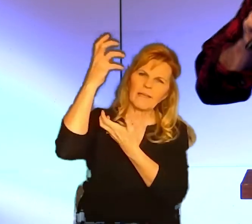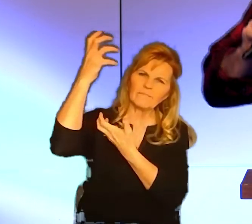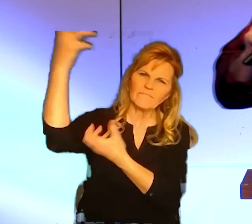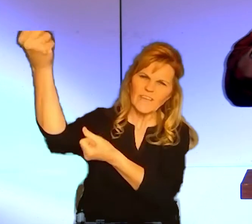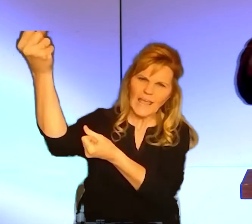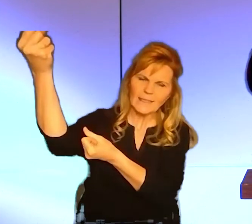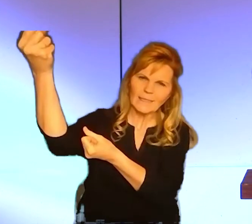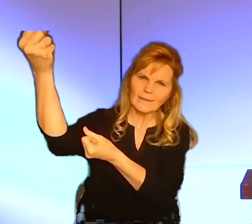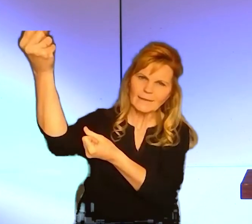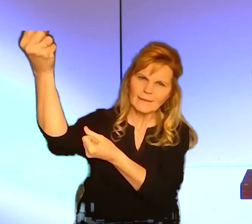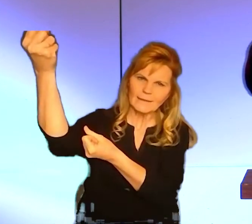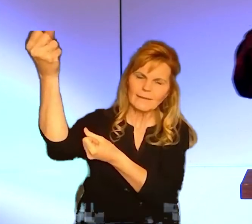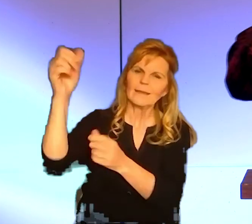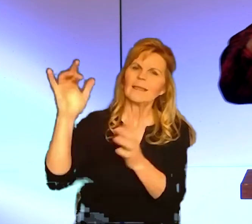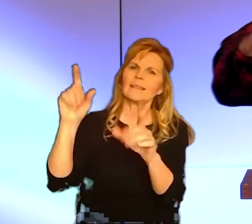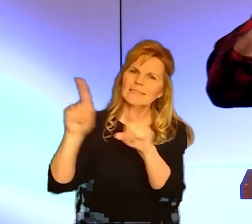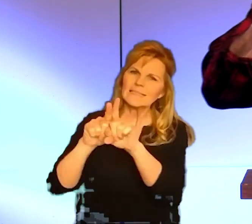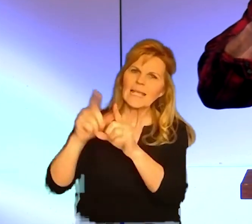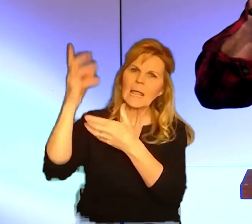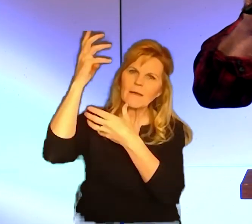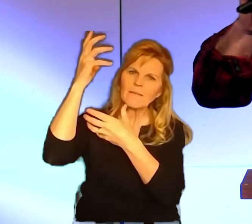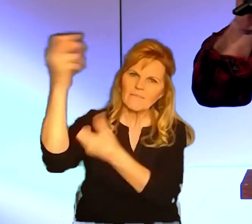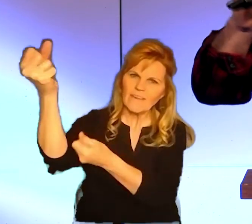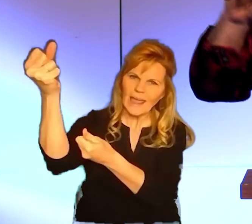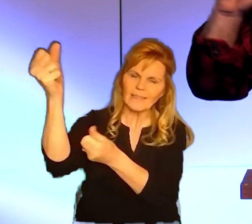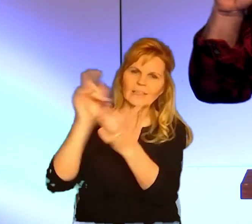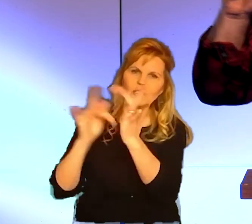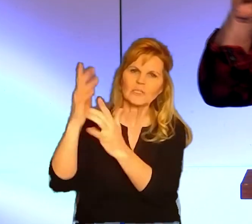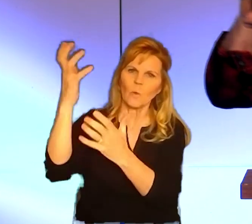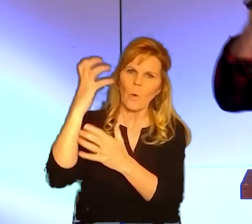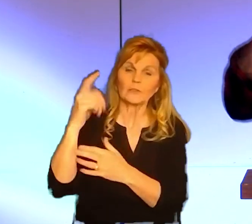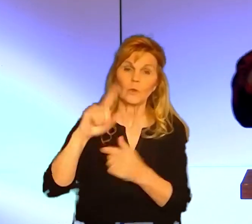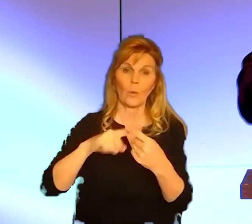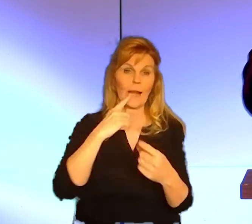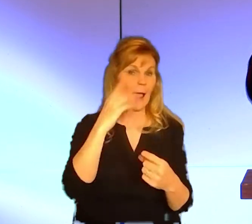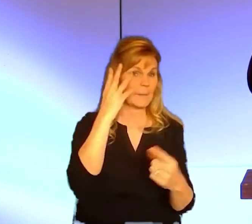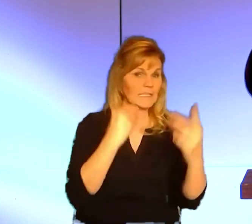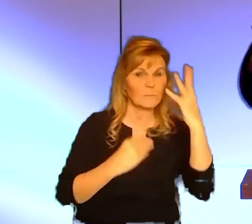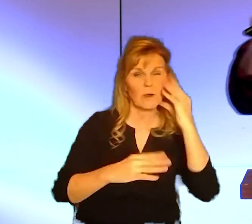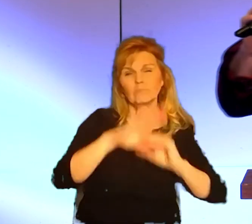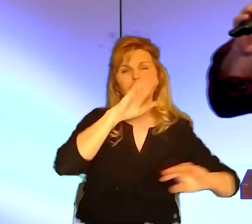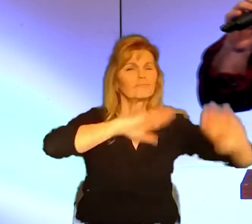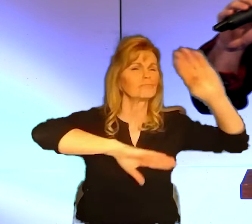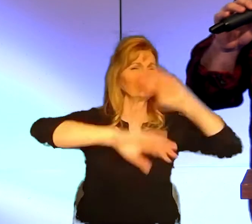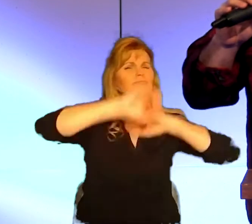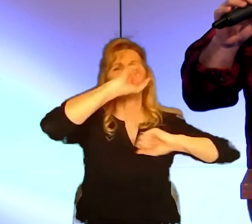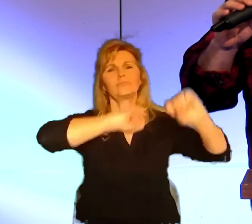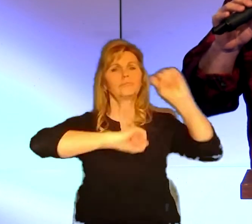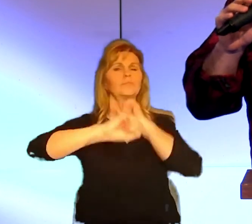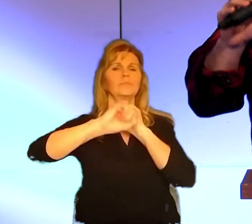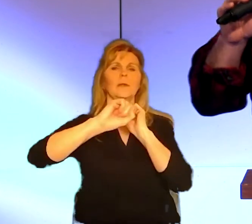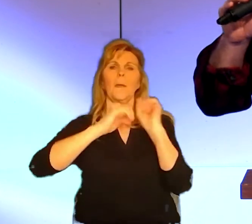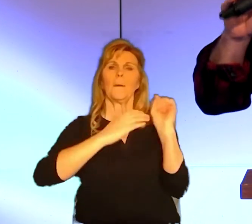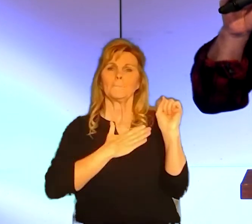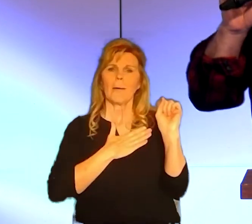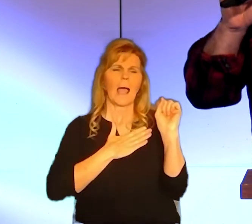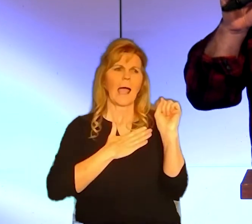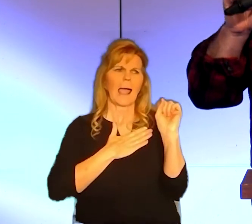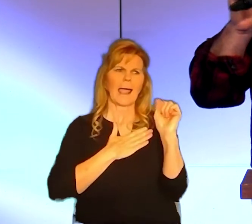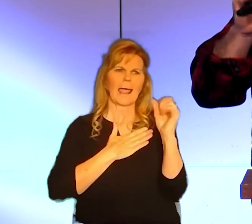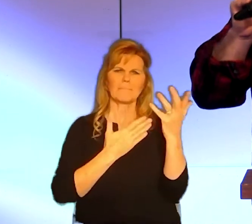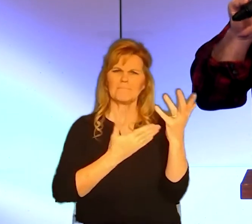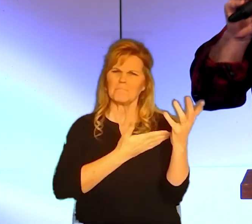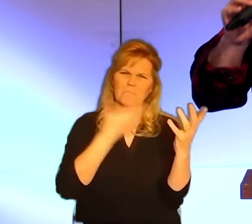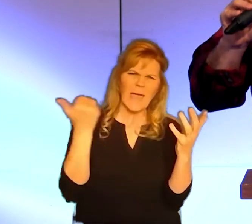get, by being in a storm that's beyond my capacity, beyond my abilities, beyond my